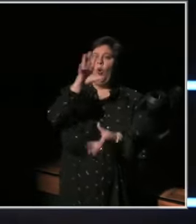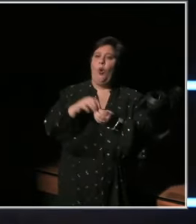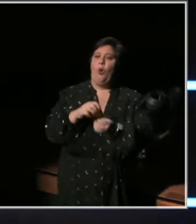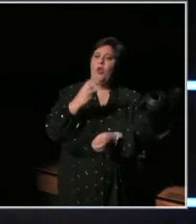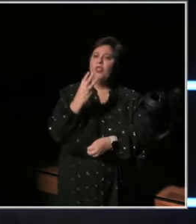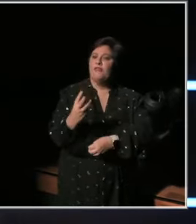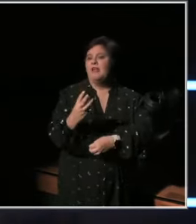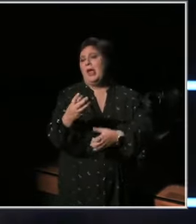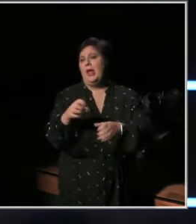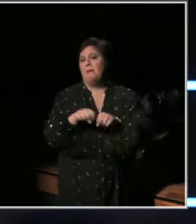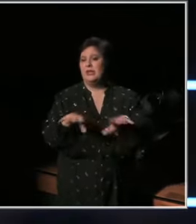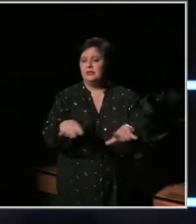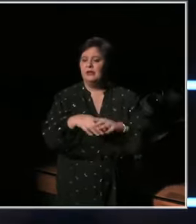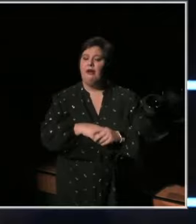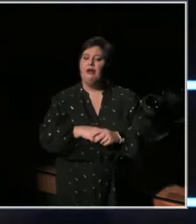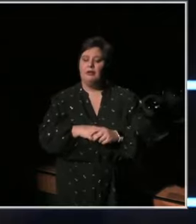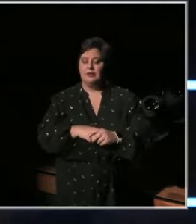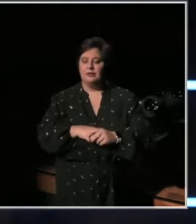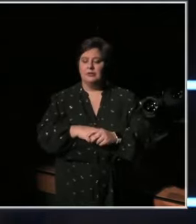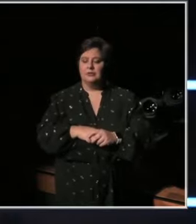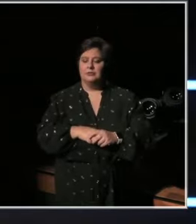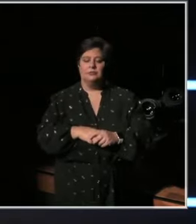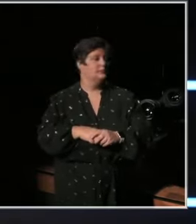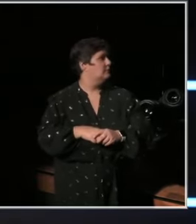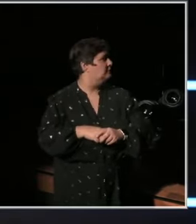All3 Media.